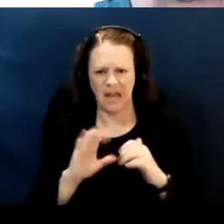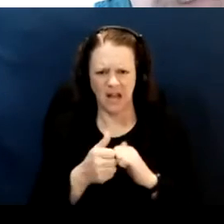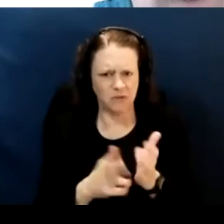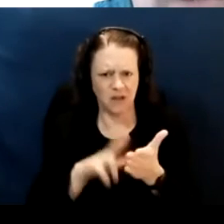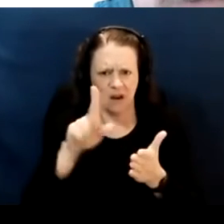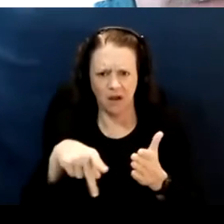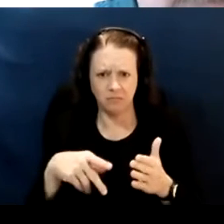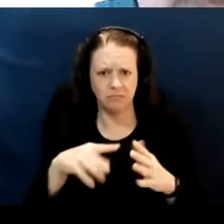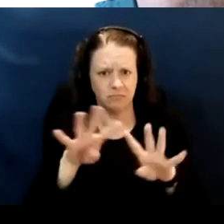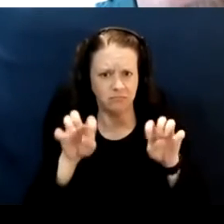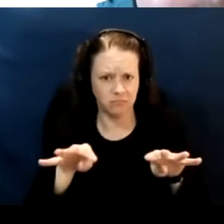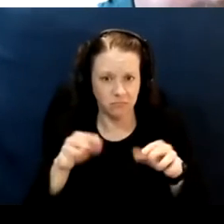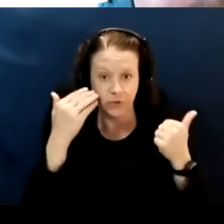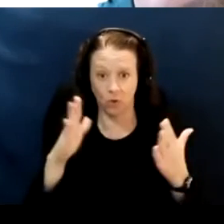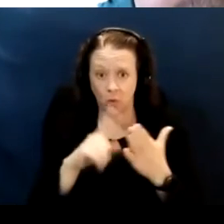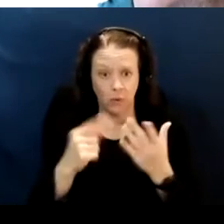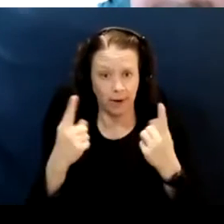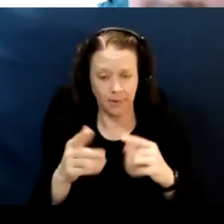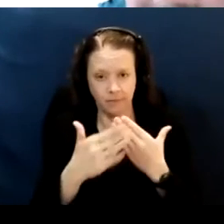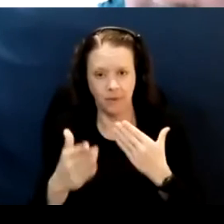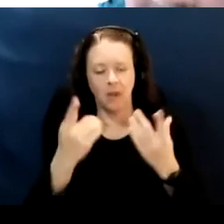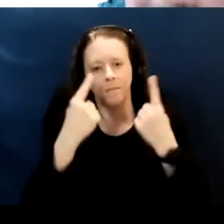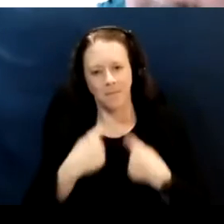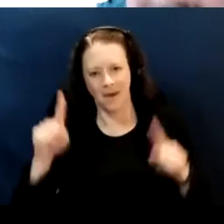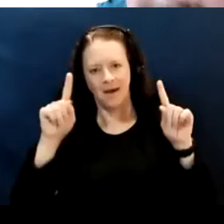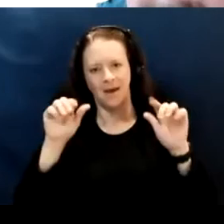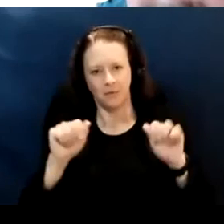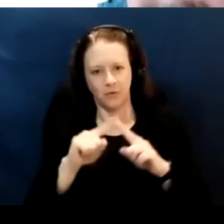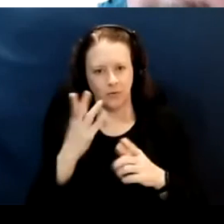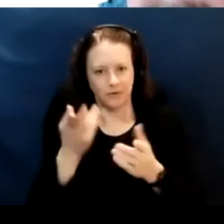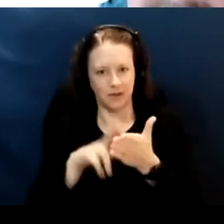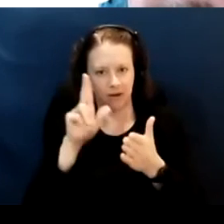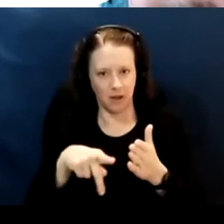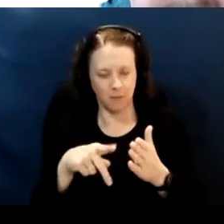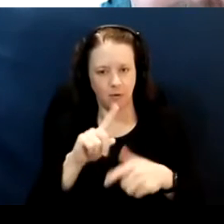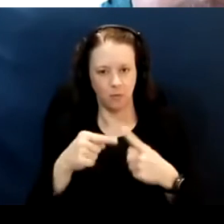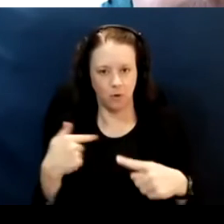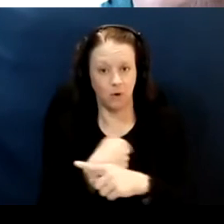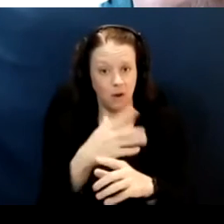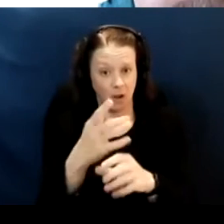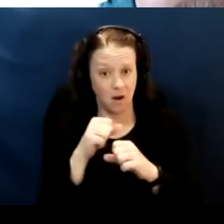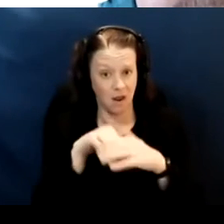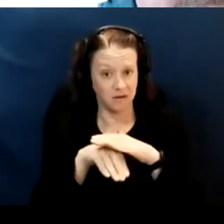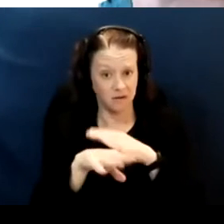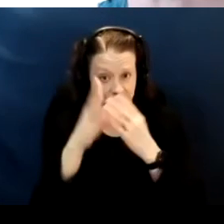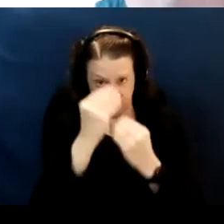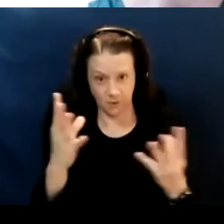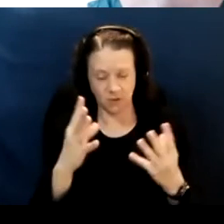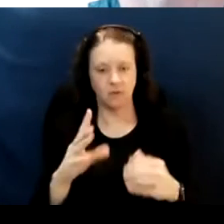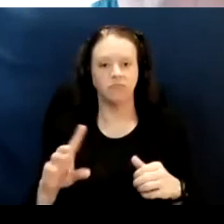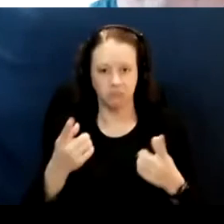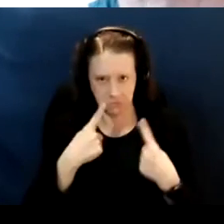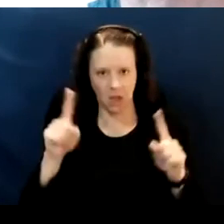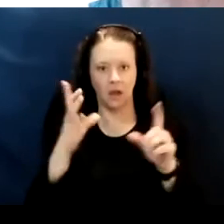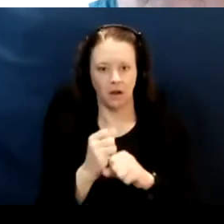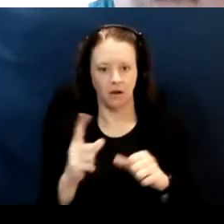go. I finally was able to sign up for it when we got access through the information and got the first shot.